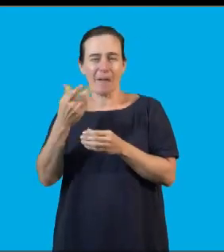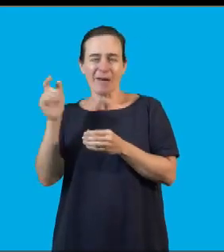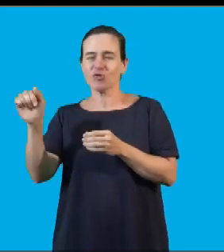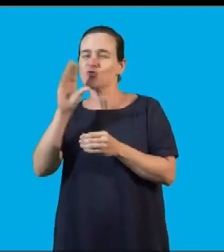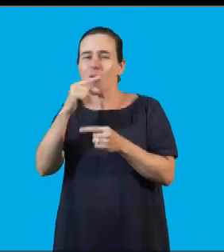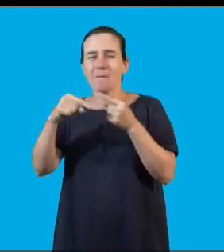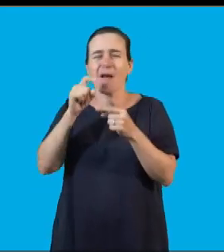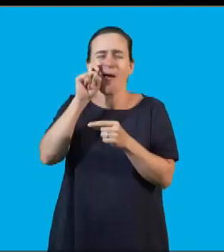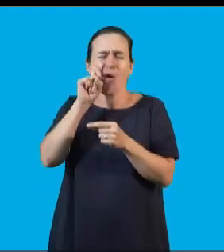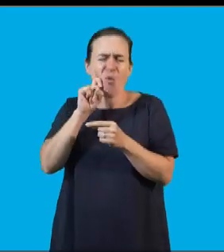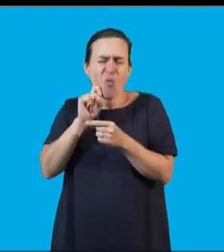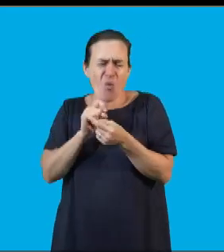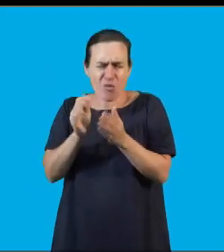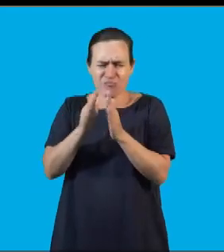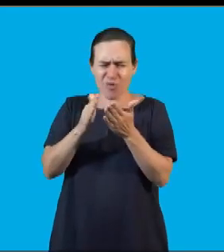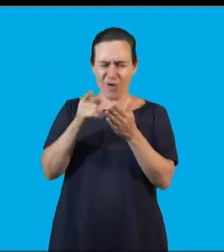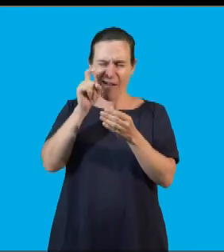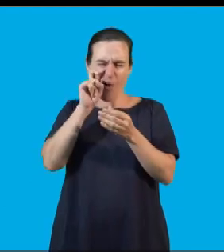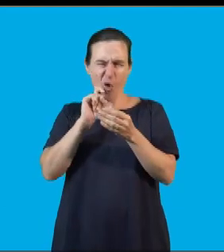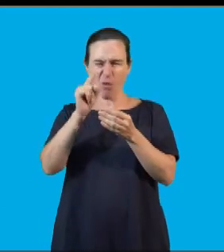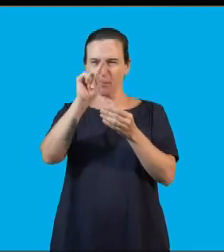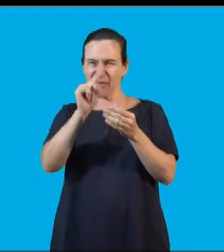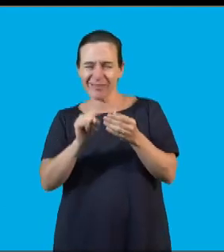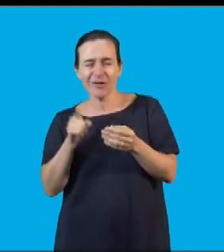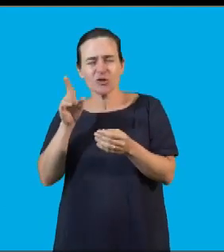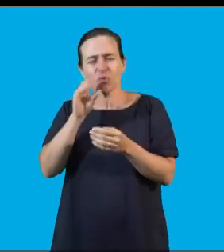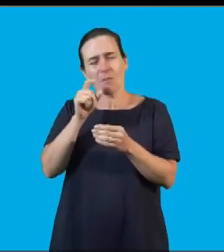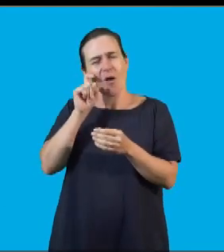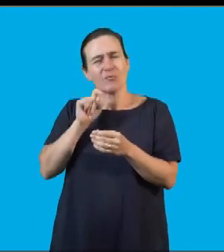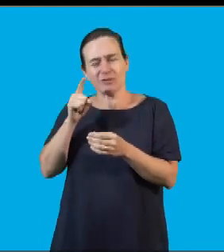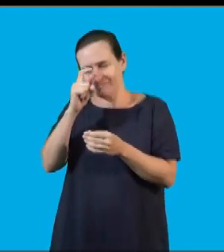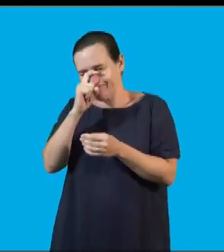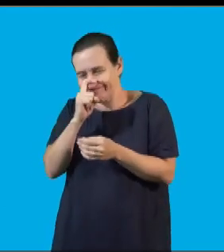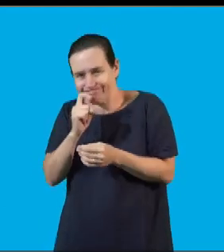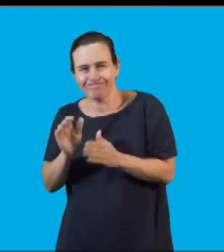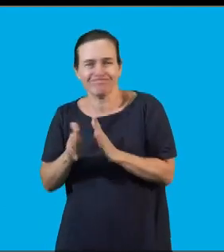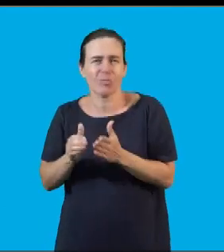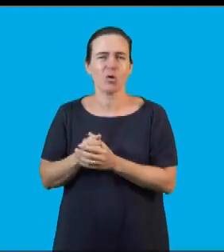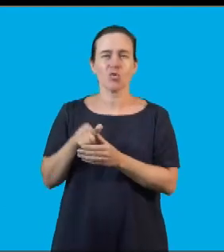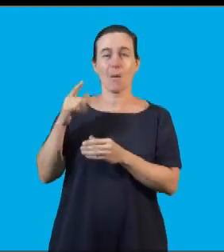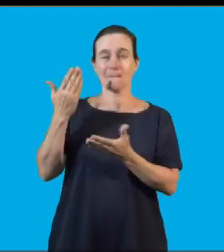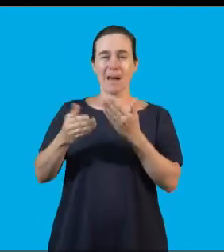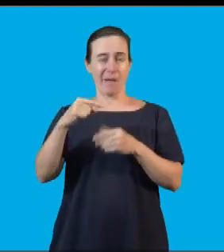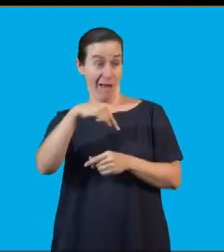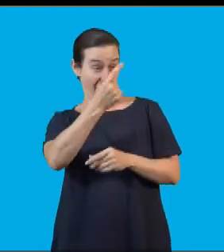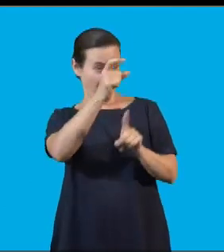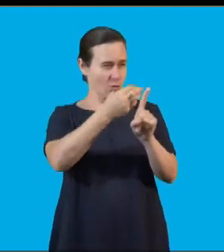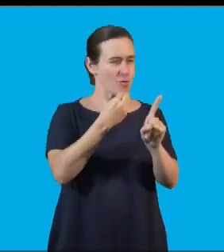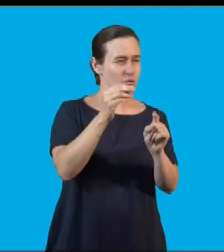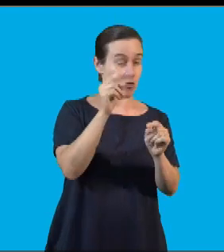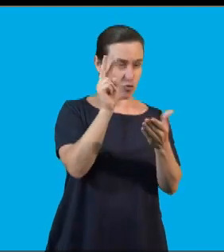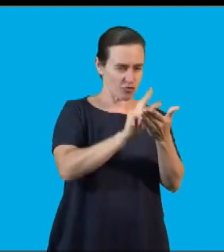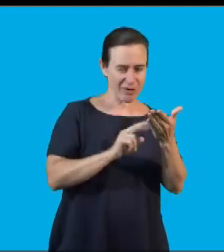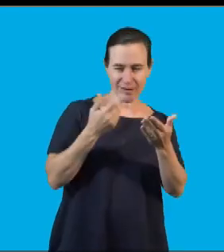and spine-cracked to qualify the longevity of books or newspapers. The references to faded notes, as you can see, there are